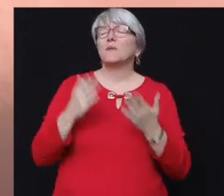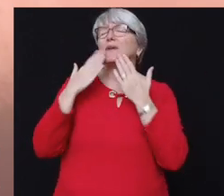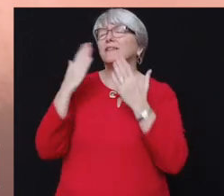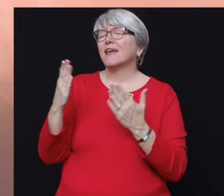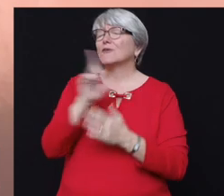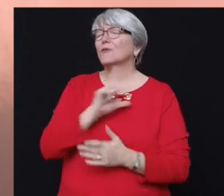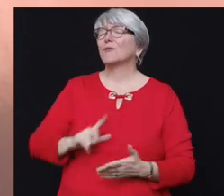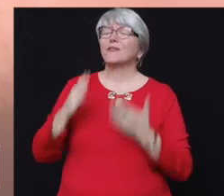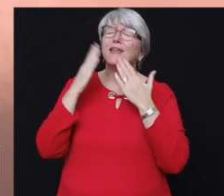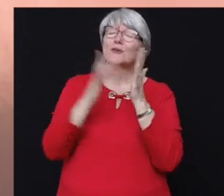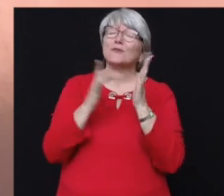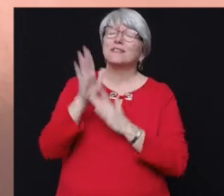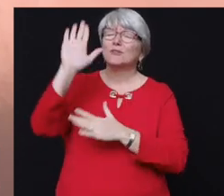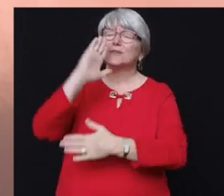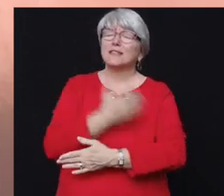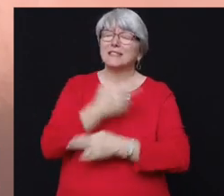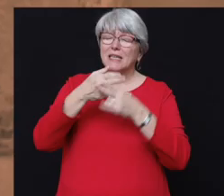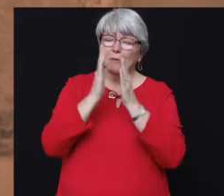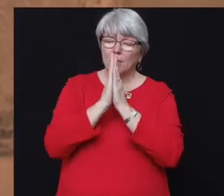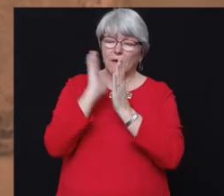thank you, Jesus. In your Son's name we pray. Amen.